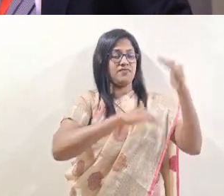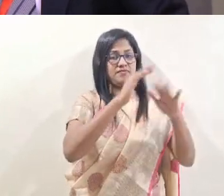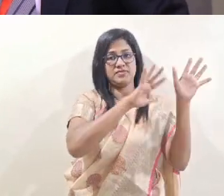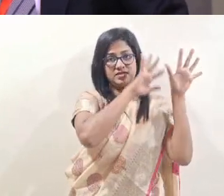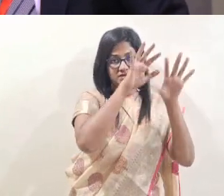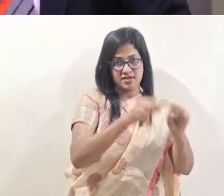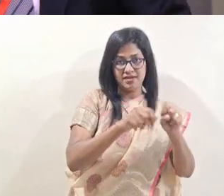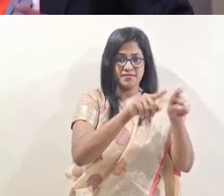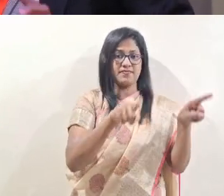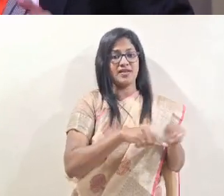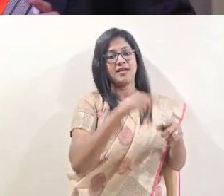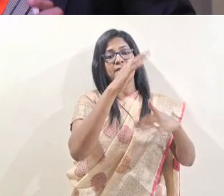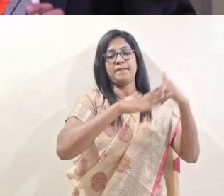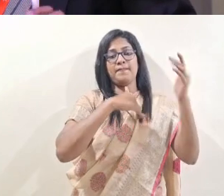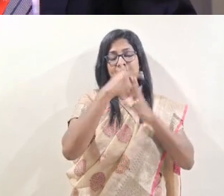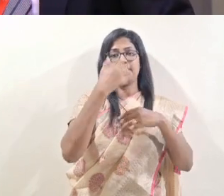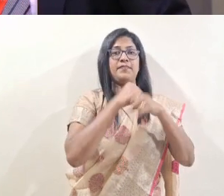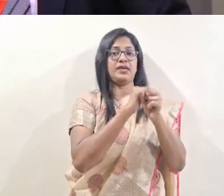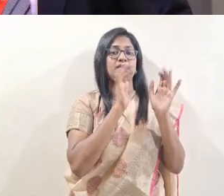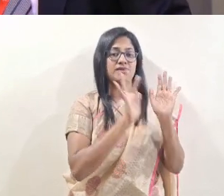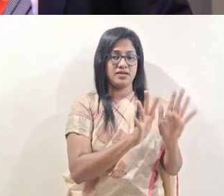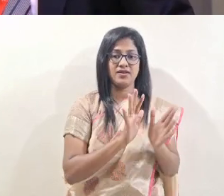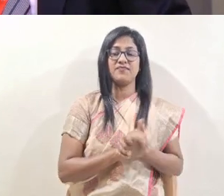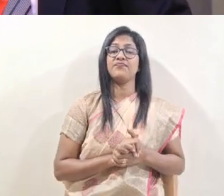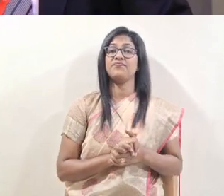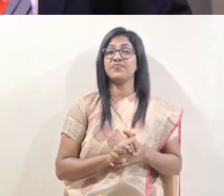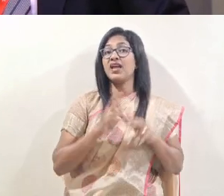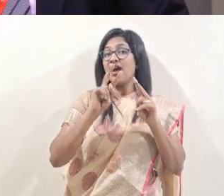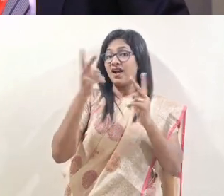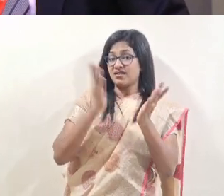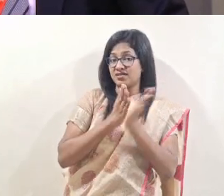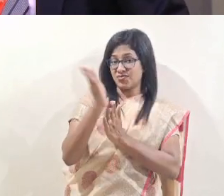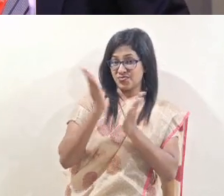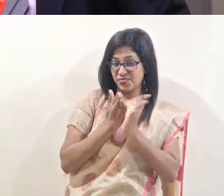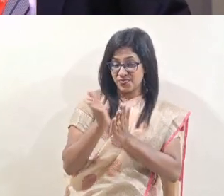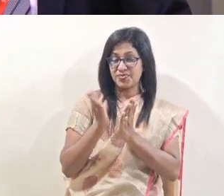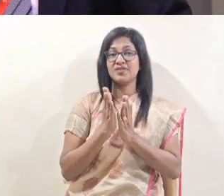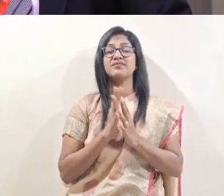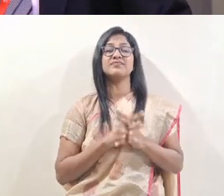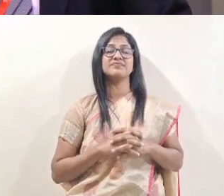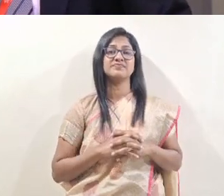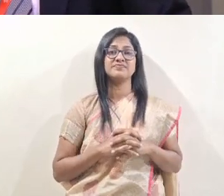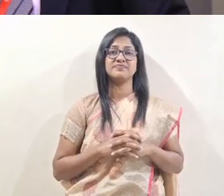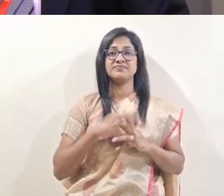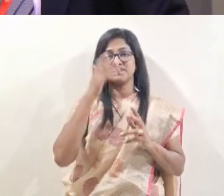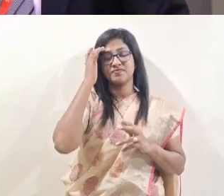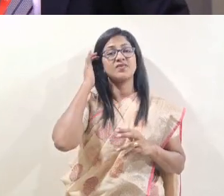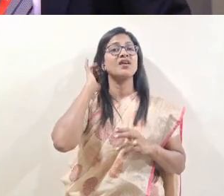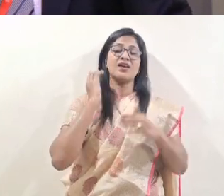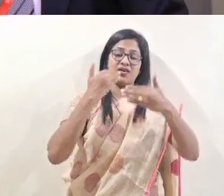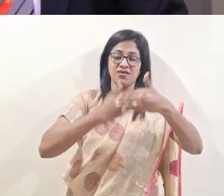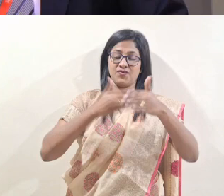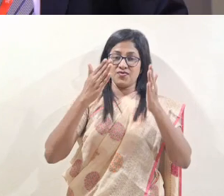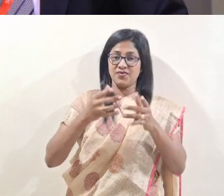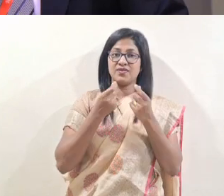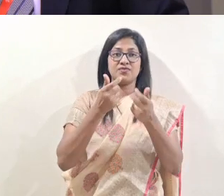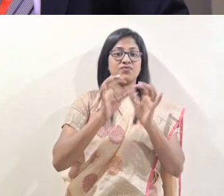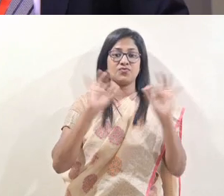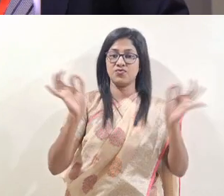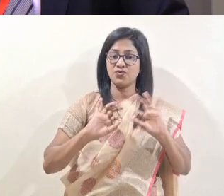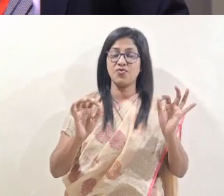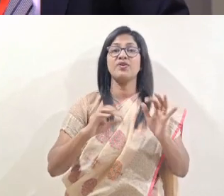lands and building these things. And the other modes of non-fare revenue is